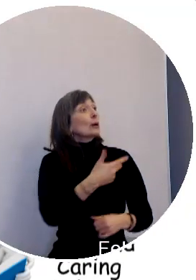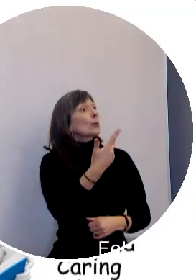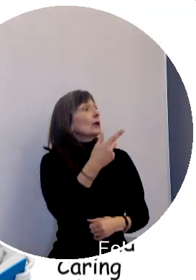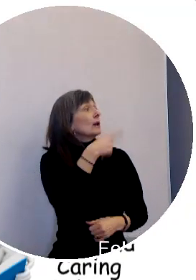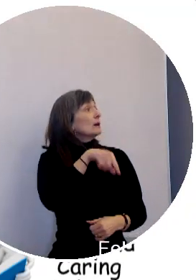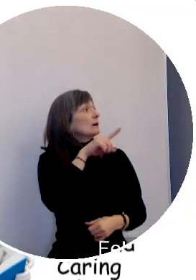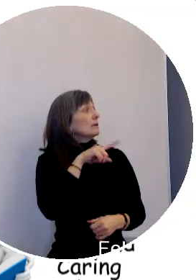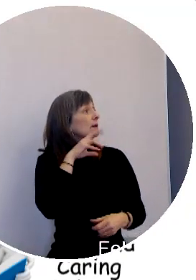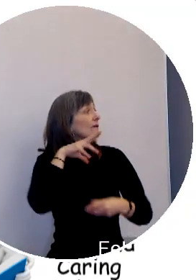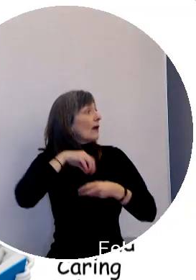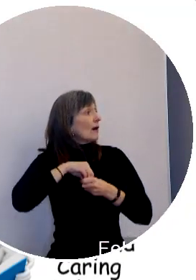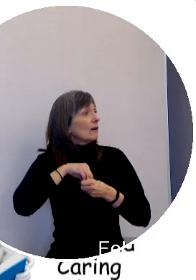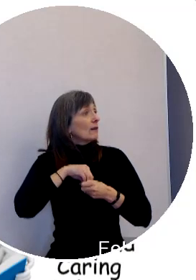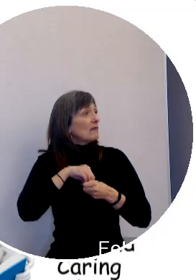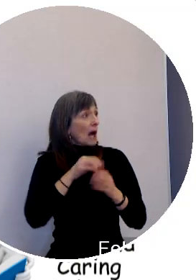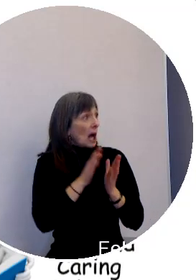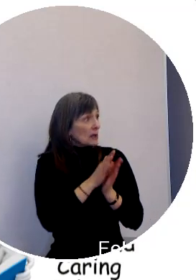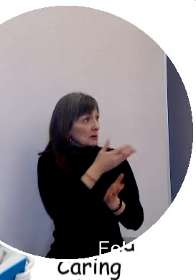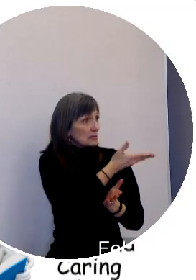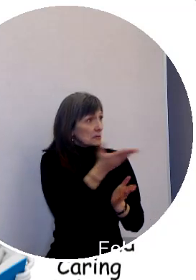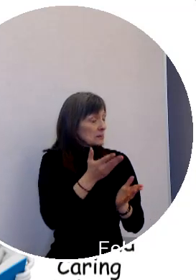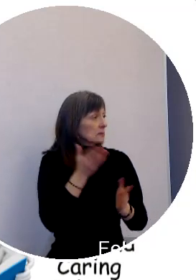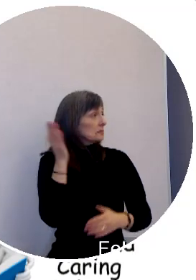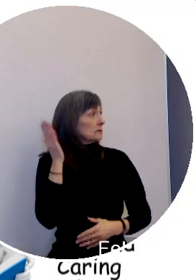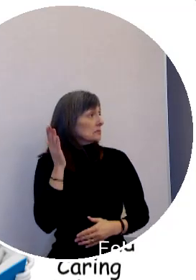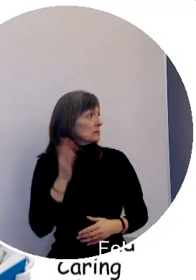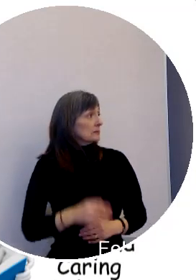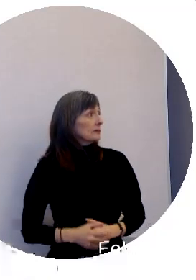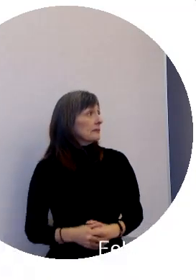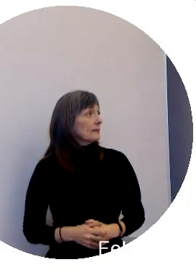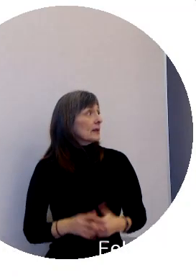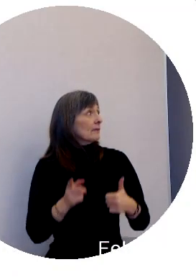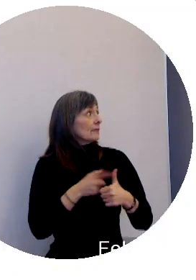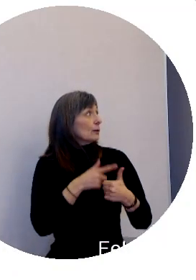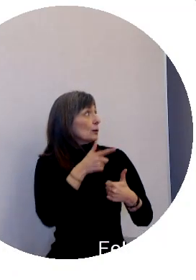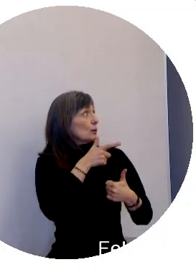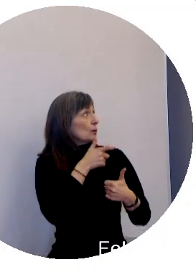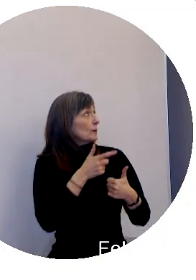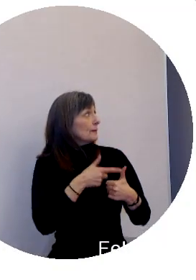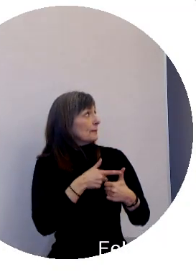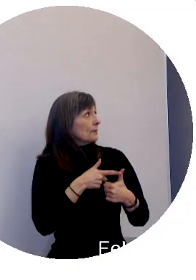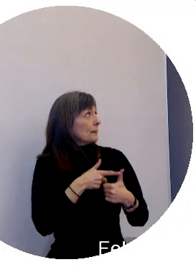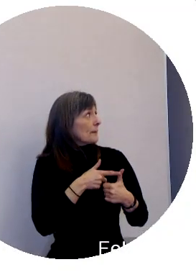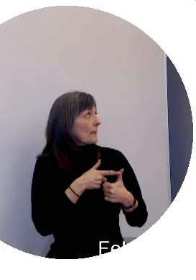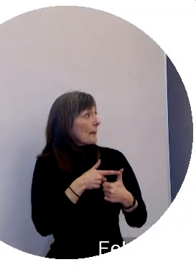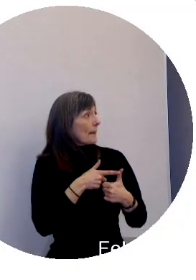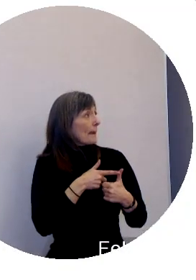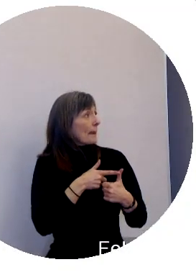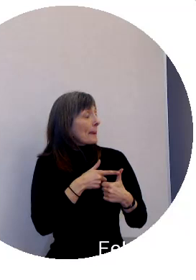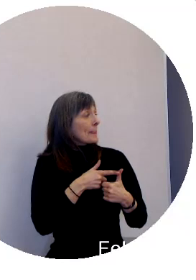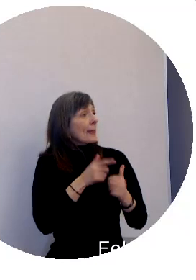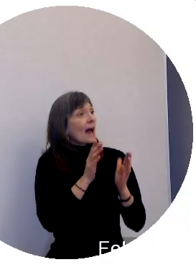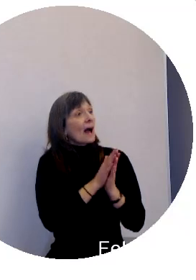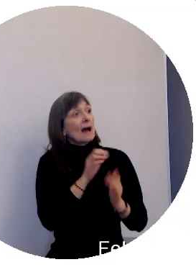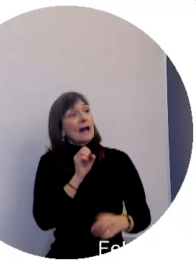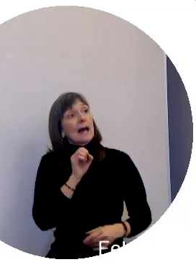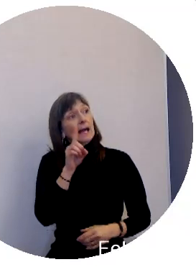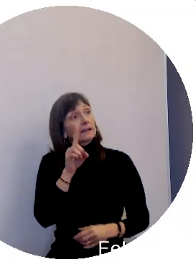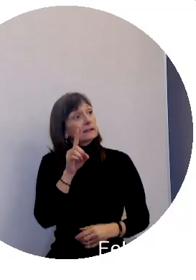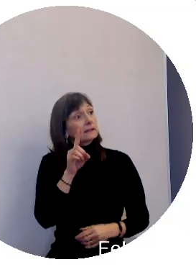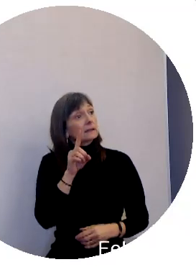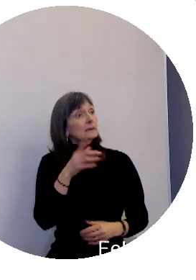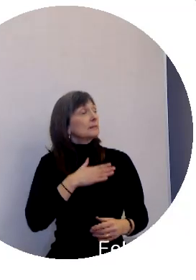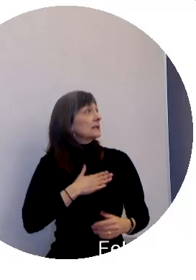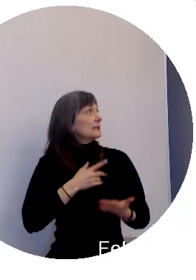from their positions to speak to this. So firstly, if I can prevail upon Ed